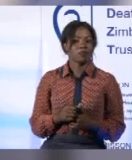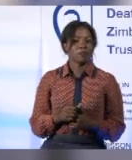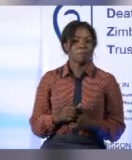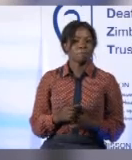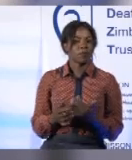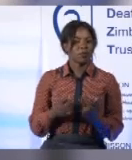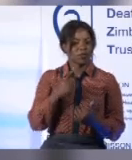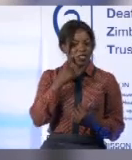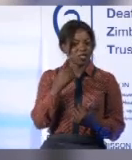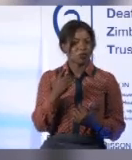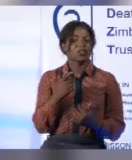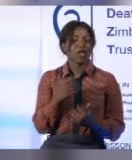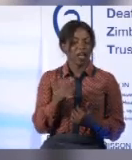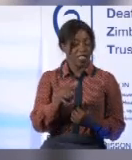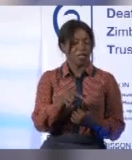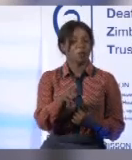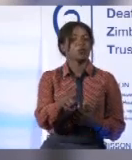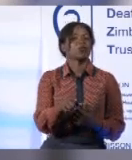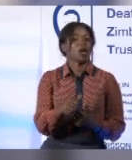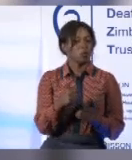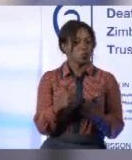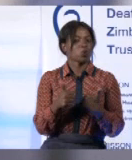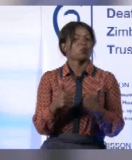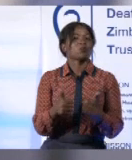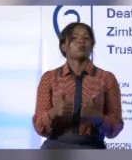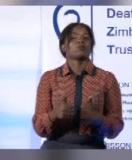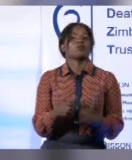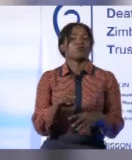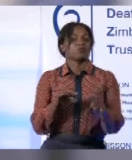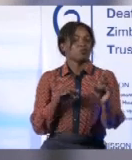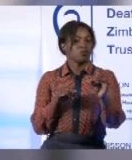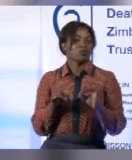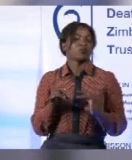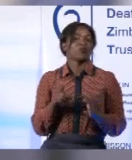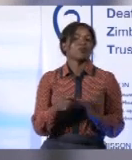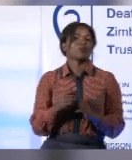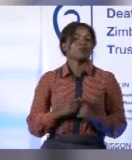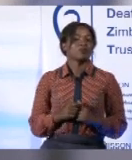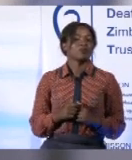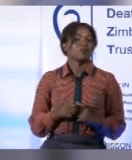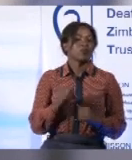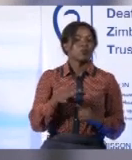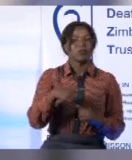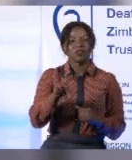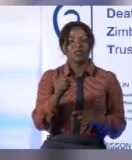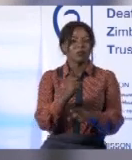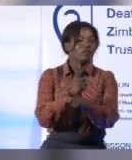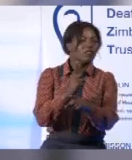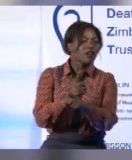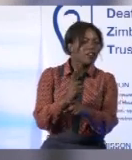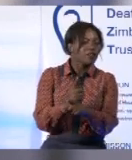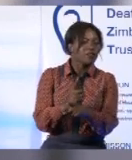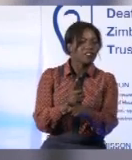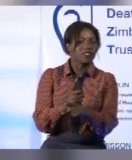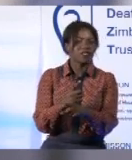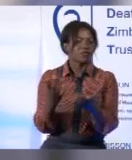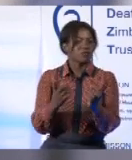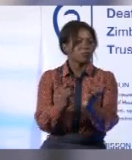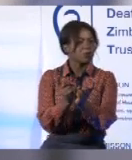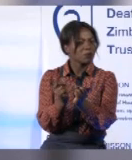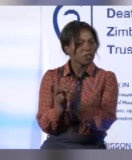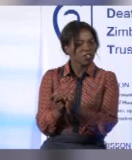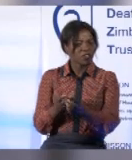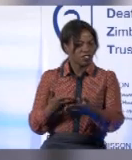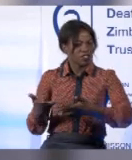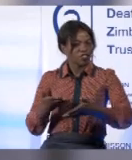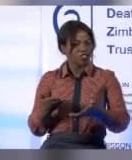willing, they would take it. So, those younger boys, they go to their friends, and I think it's something which those younger